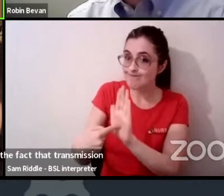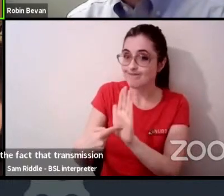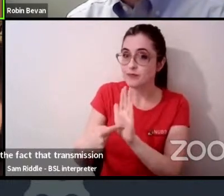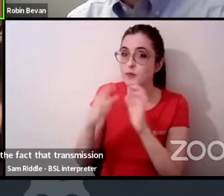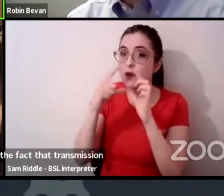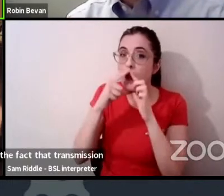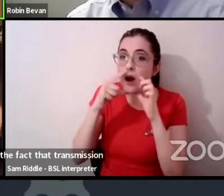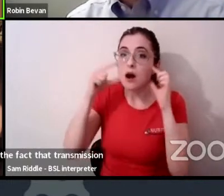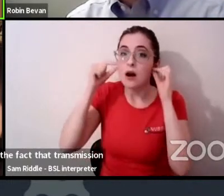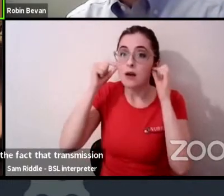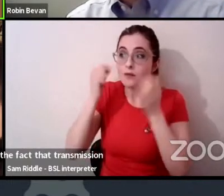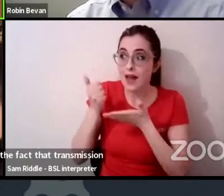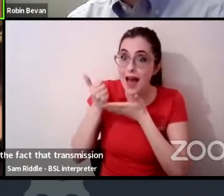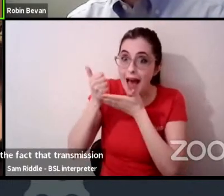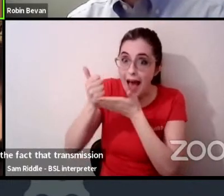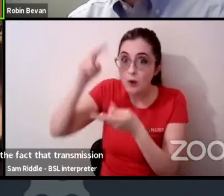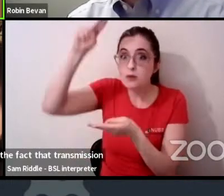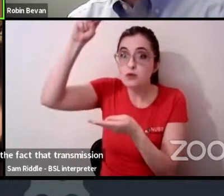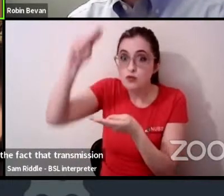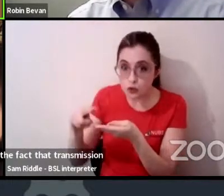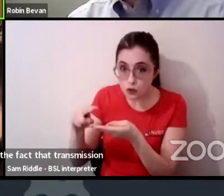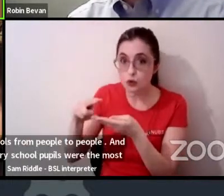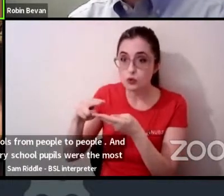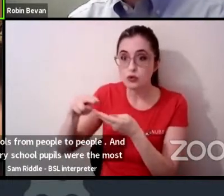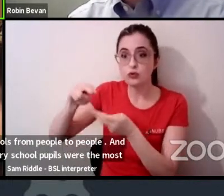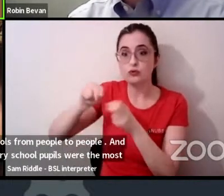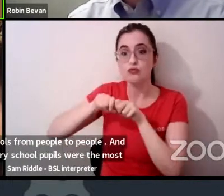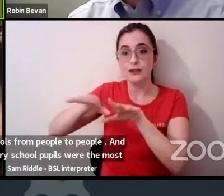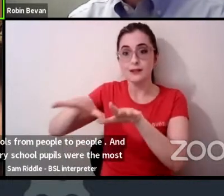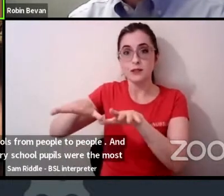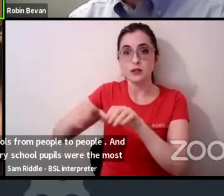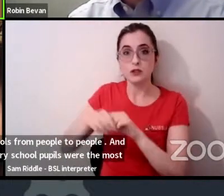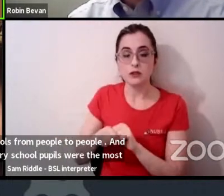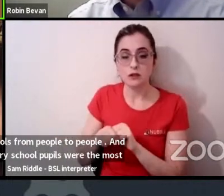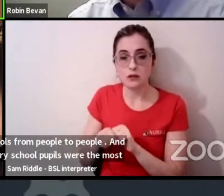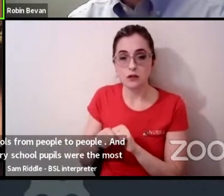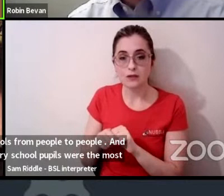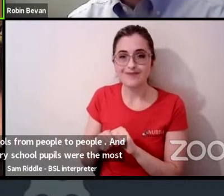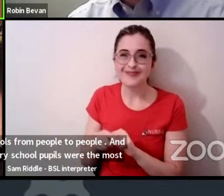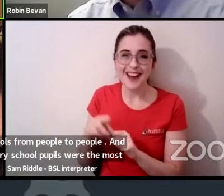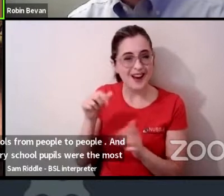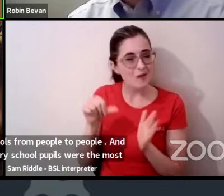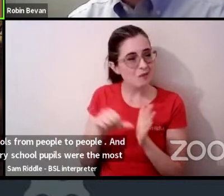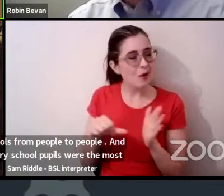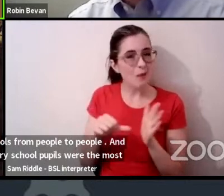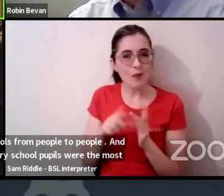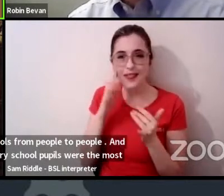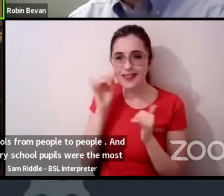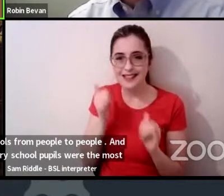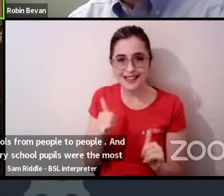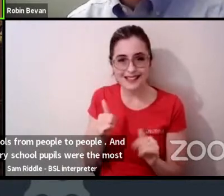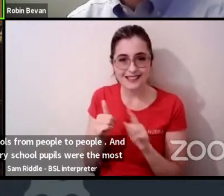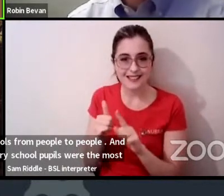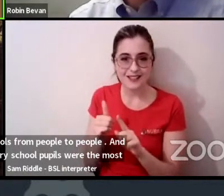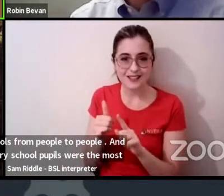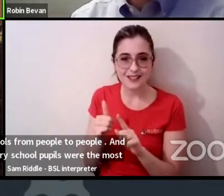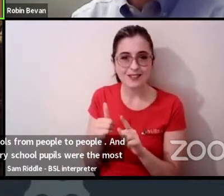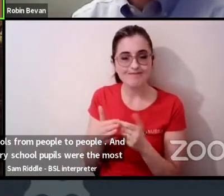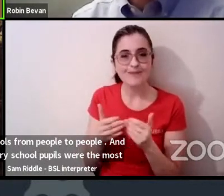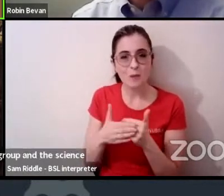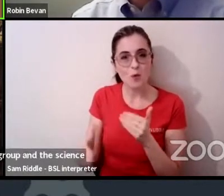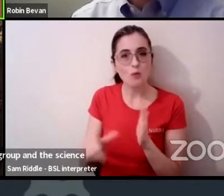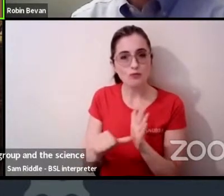help. It is a help in suppressing transmission. I think the issue with lateral flow tests is really more